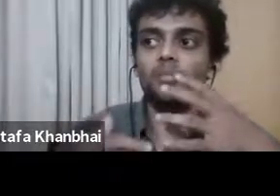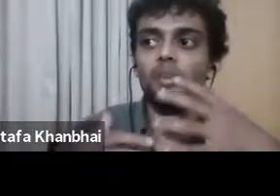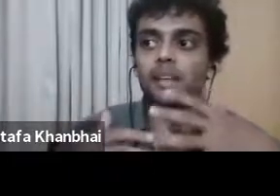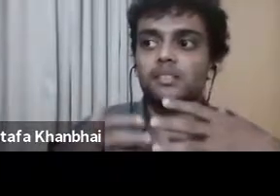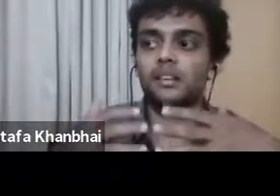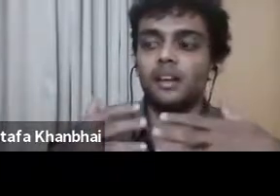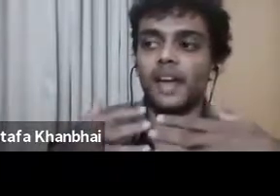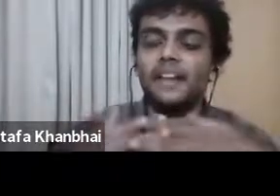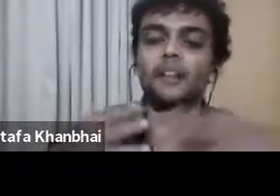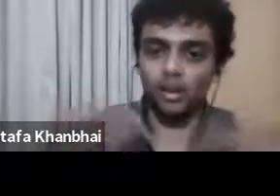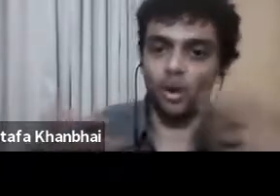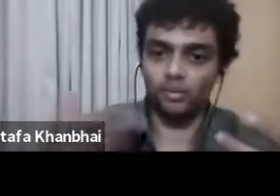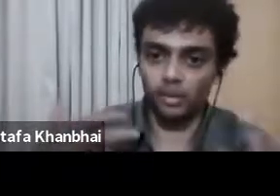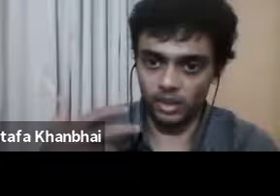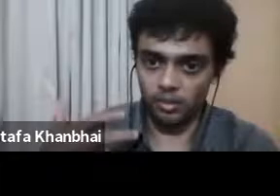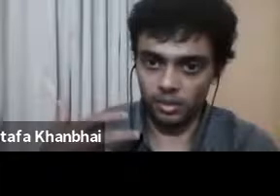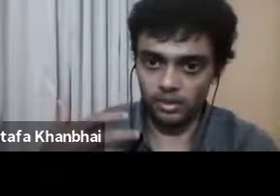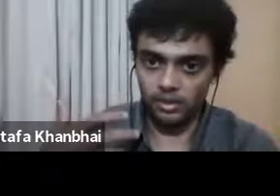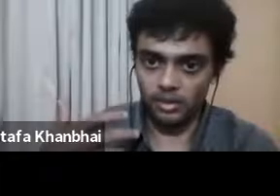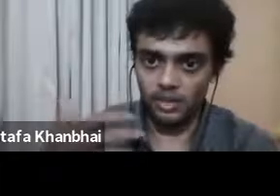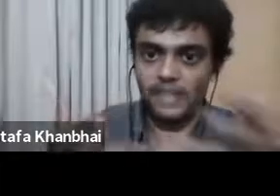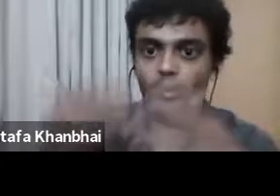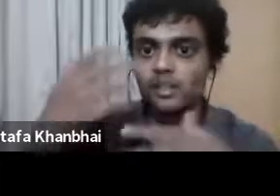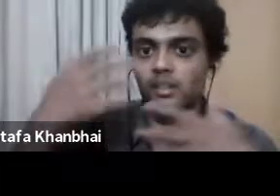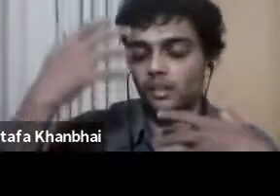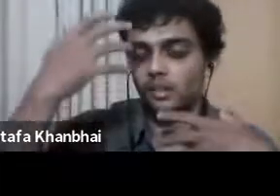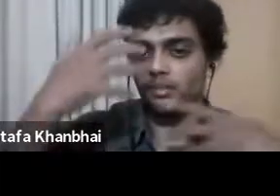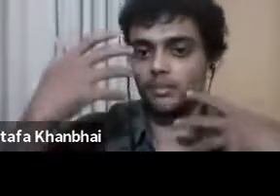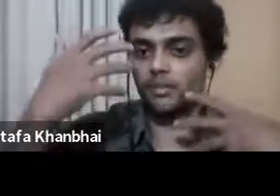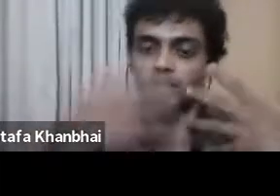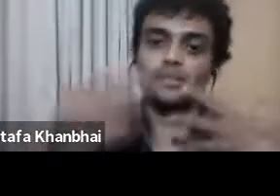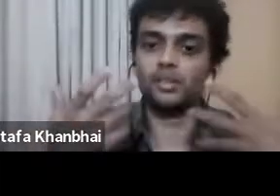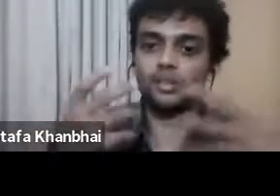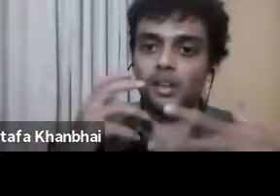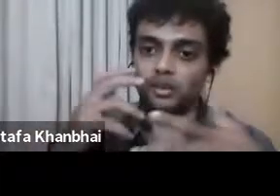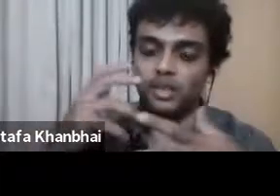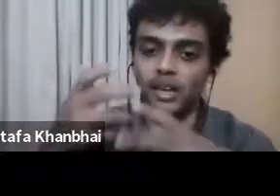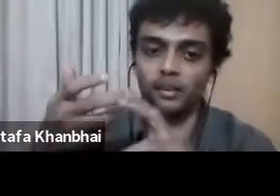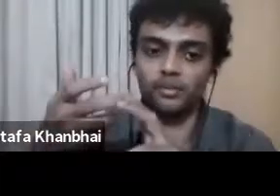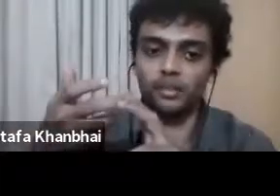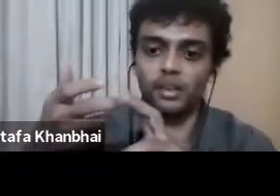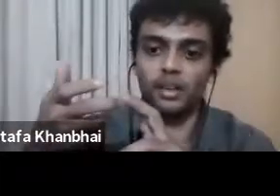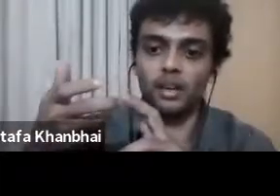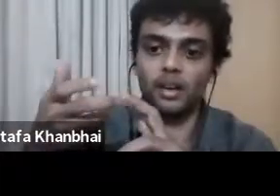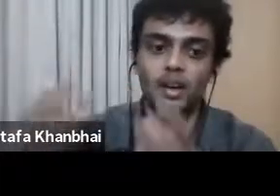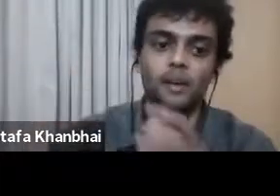to symbolize an internal conflict within a person. That's why the facial features are actually kind